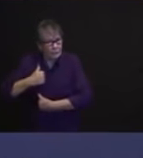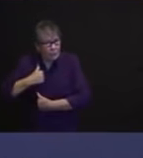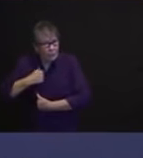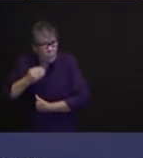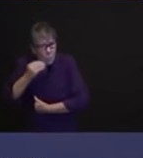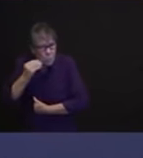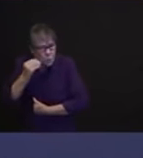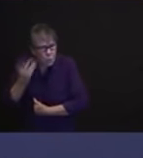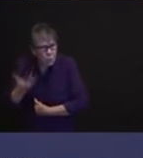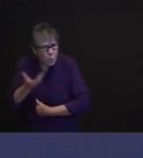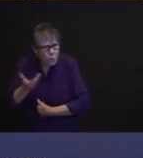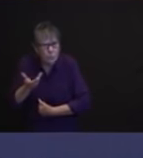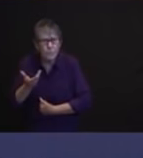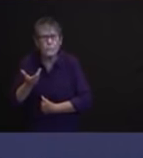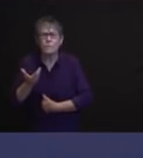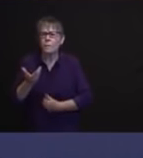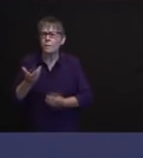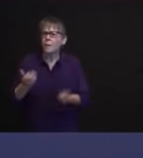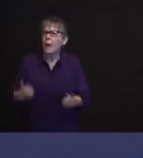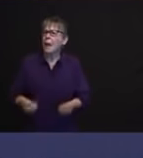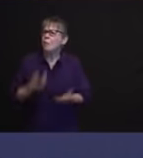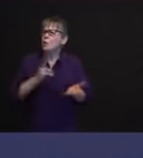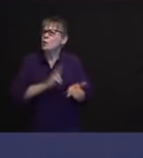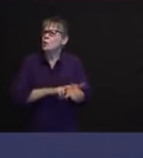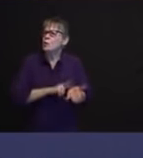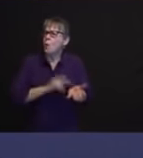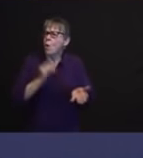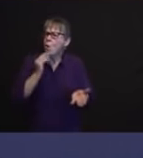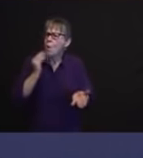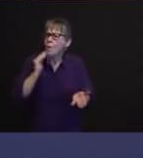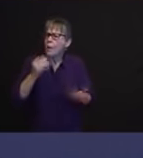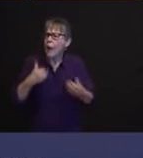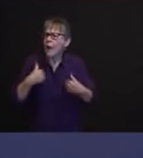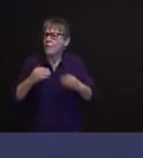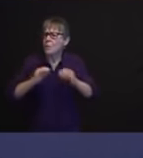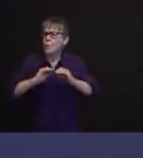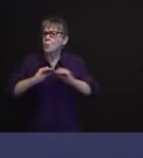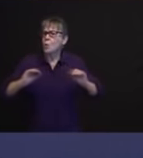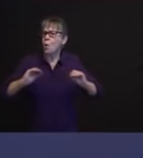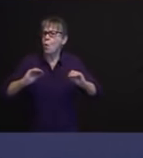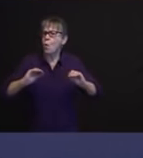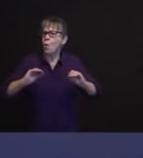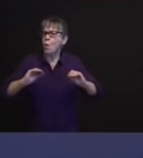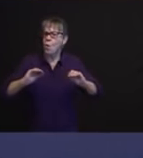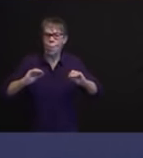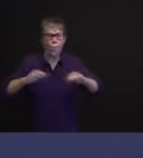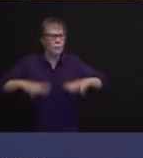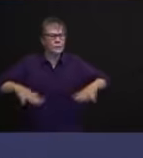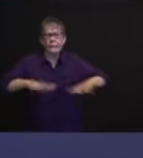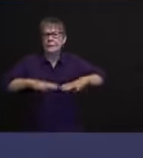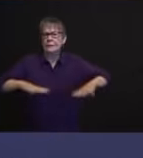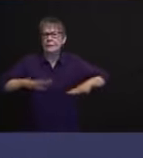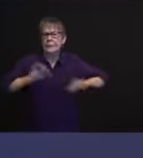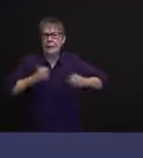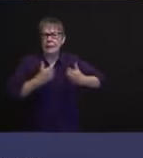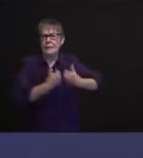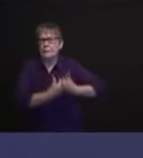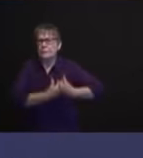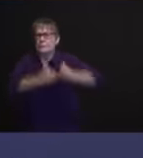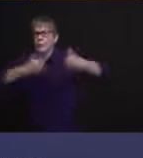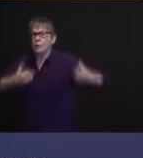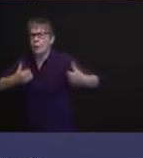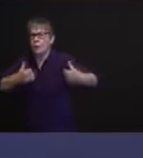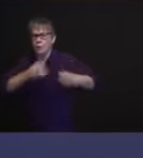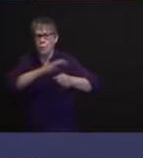you about not having space to segregate residents returning from Thanksgiving at their families' homes? Are you considering banning